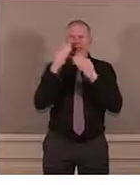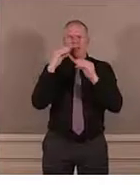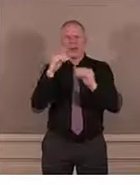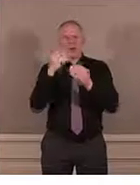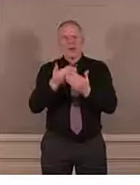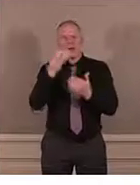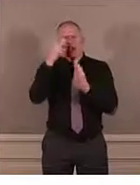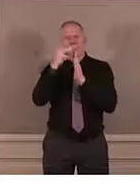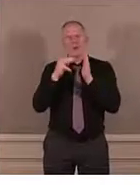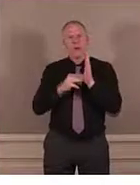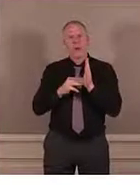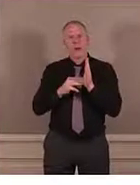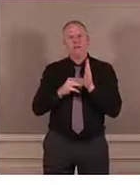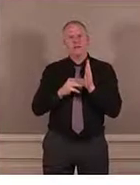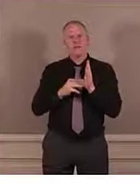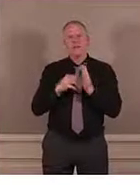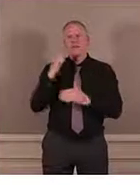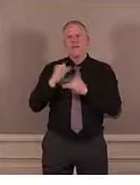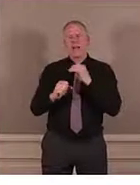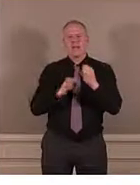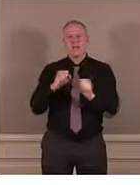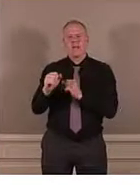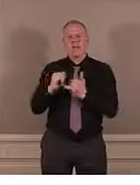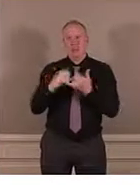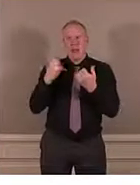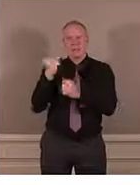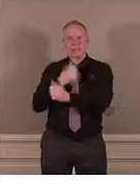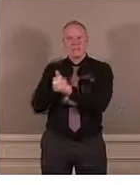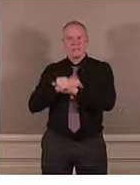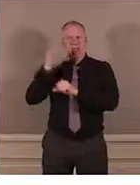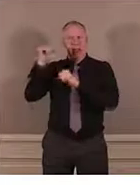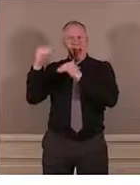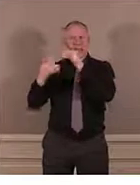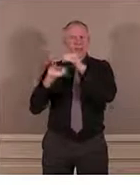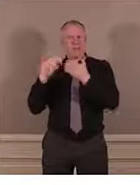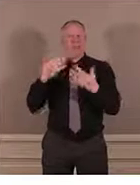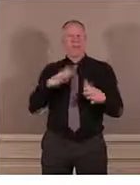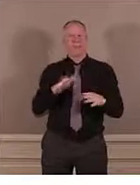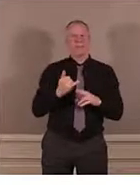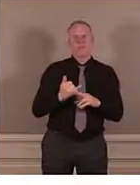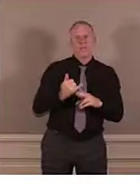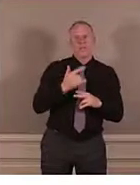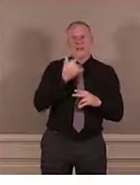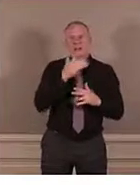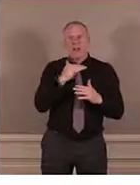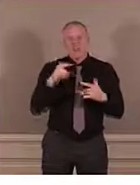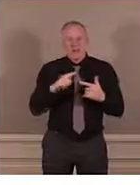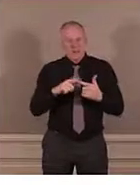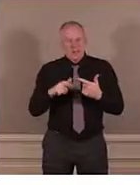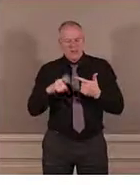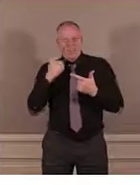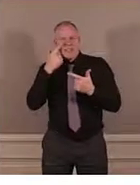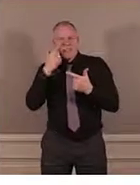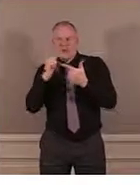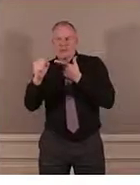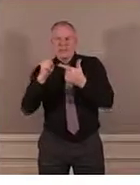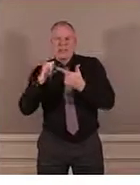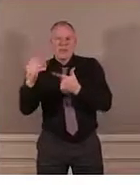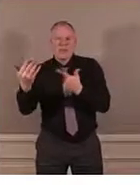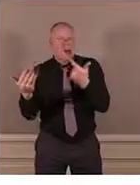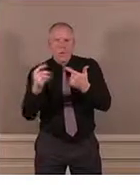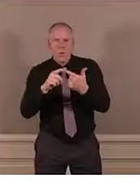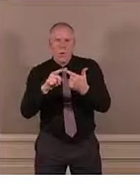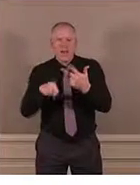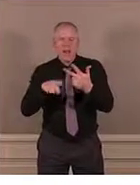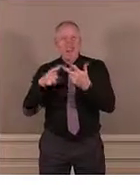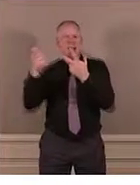learning programs in day services for adults with disabilities who have left school. We wanted to explore how those services were delivered and what